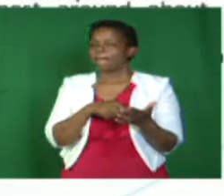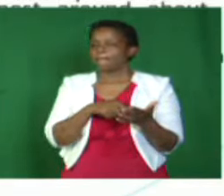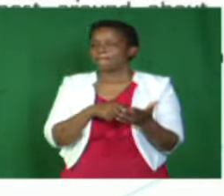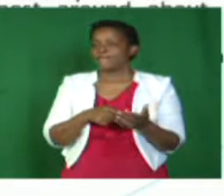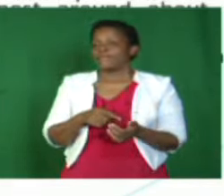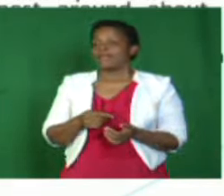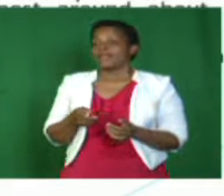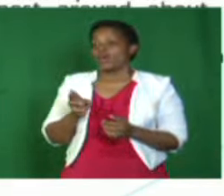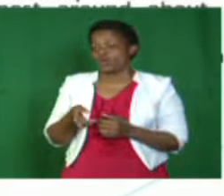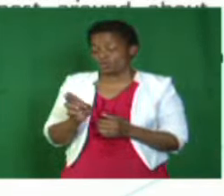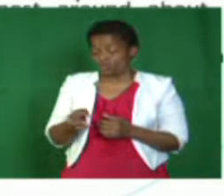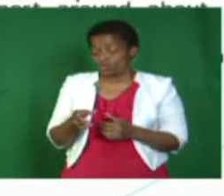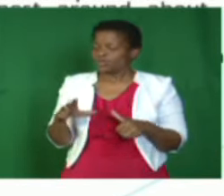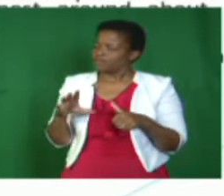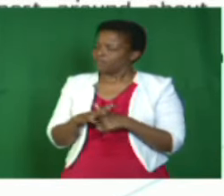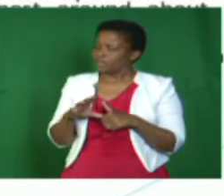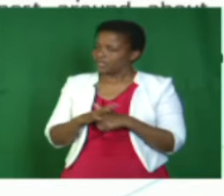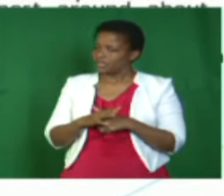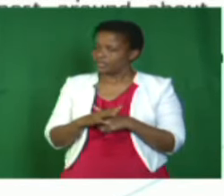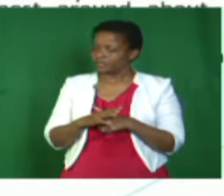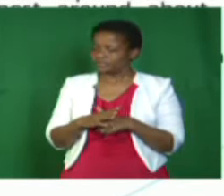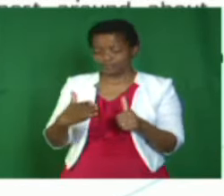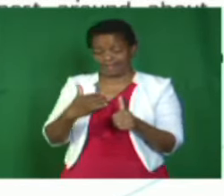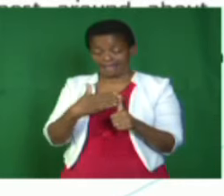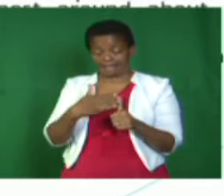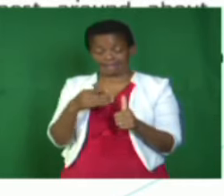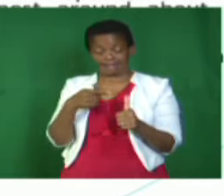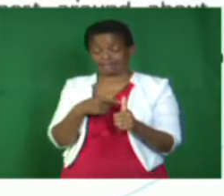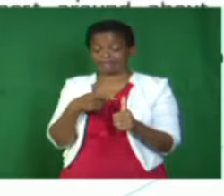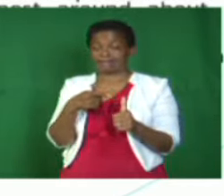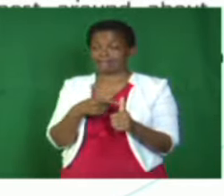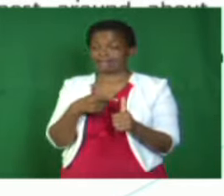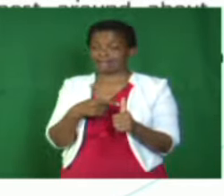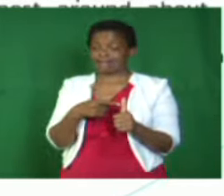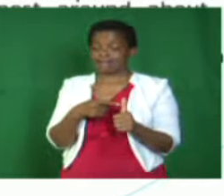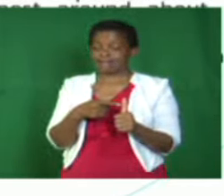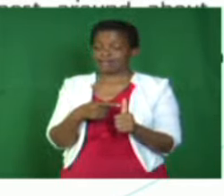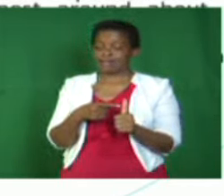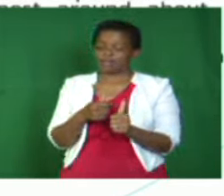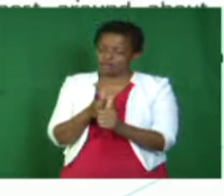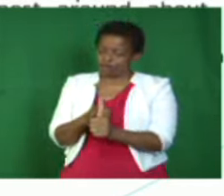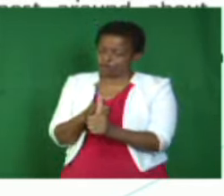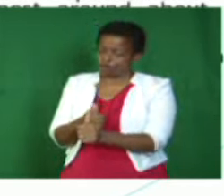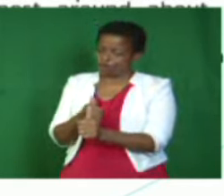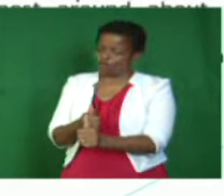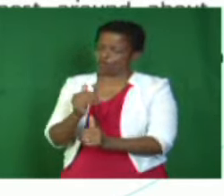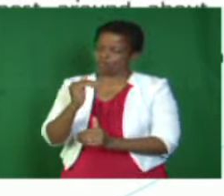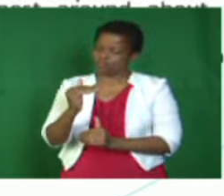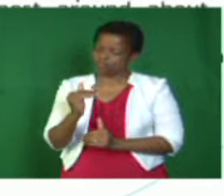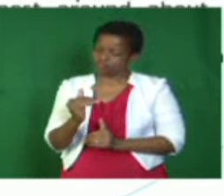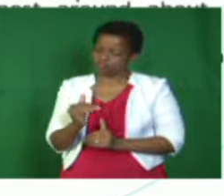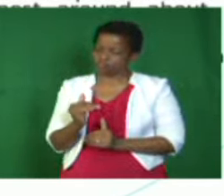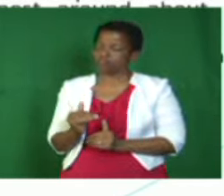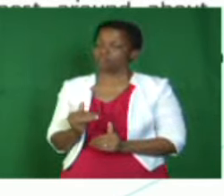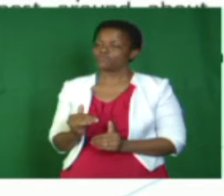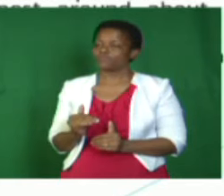also notice that answers in other texts are presented in a chronological manner, meaning that an